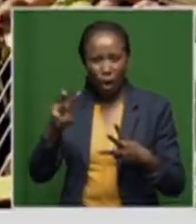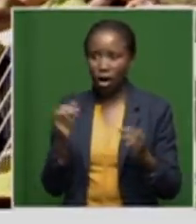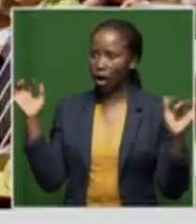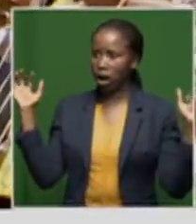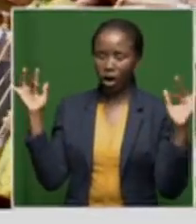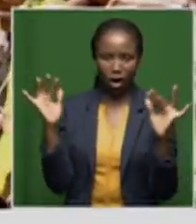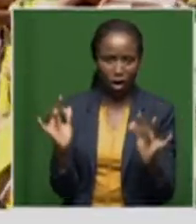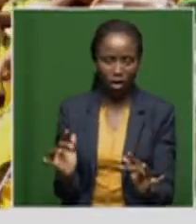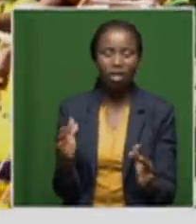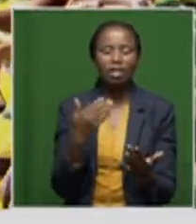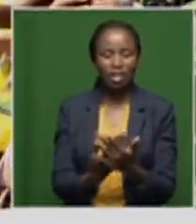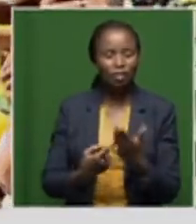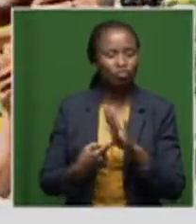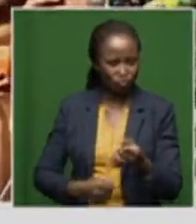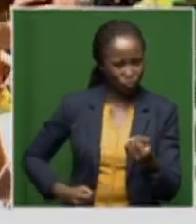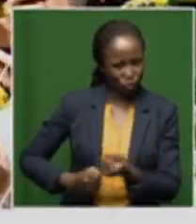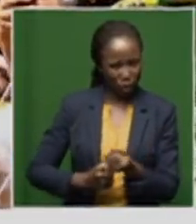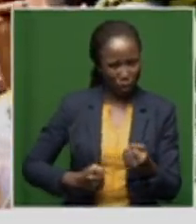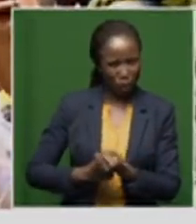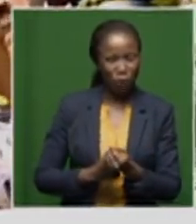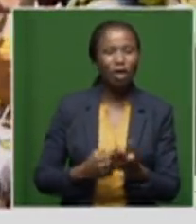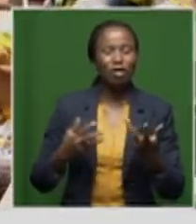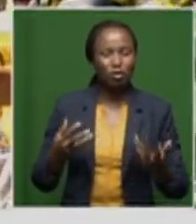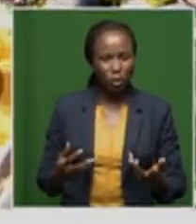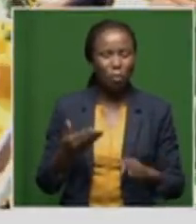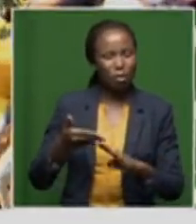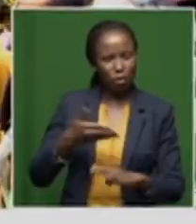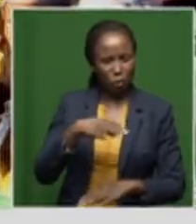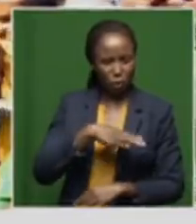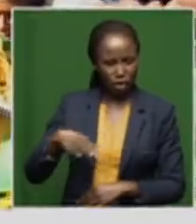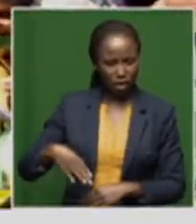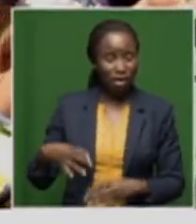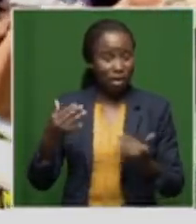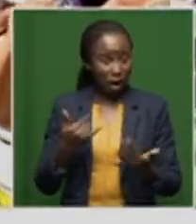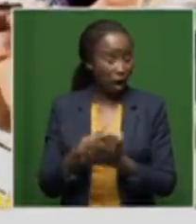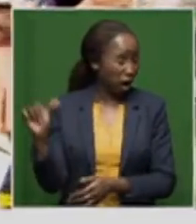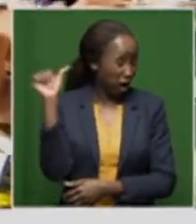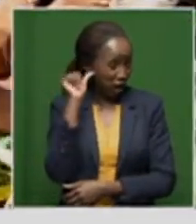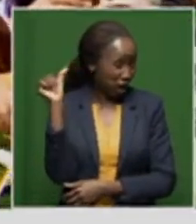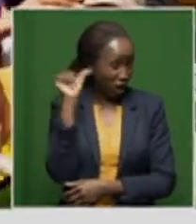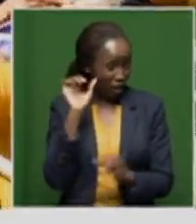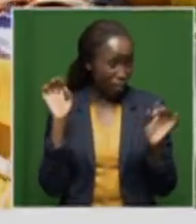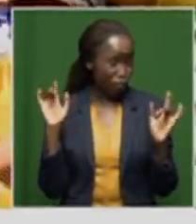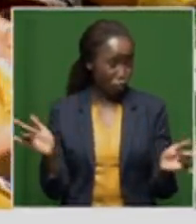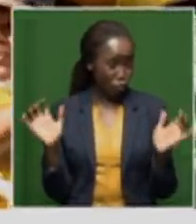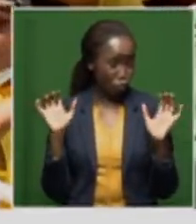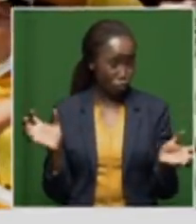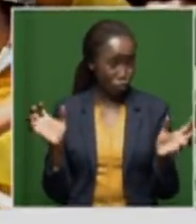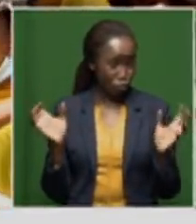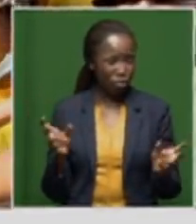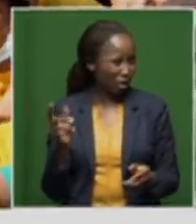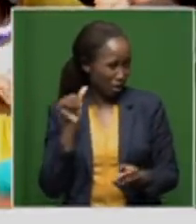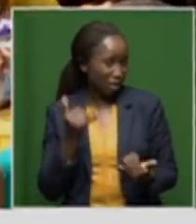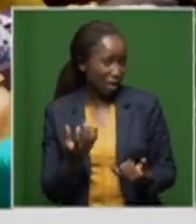show show support for the former president. It's getting a little bit loudy where I am. Of course, there